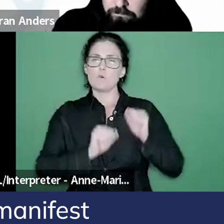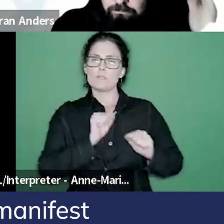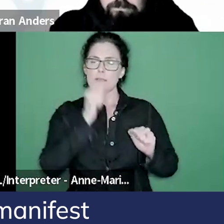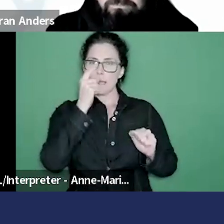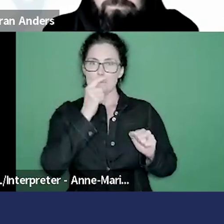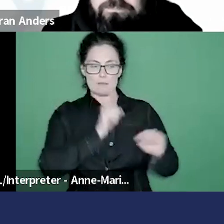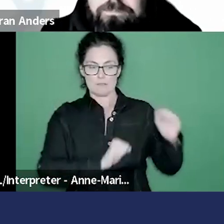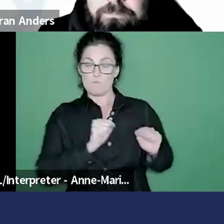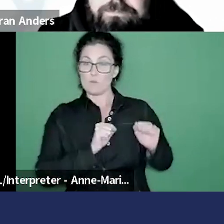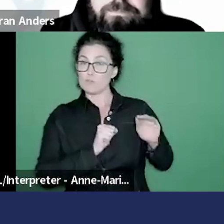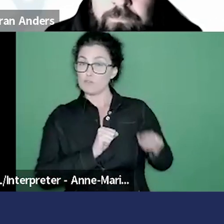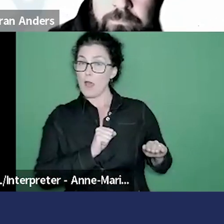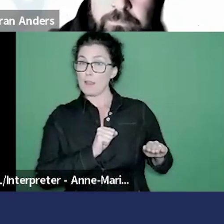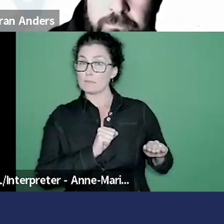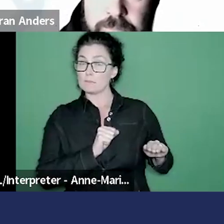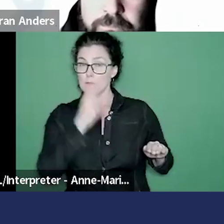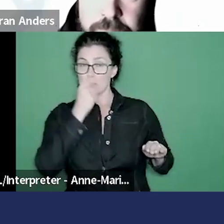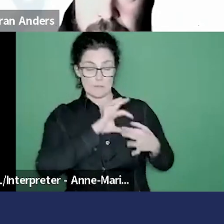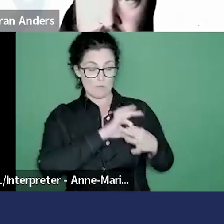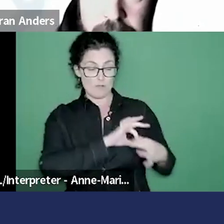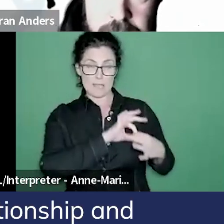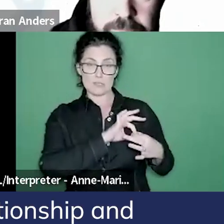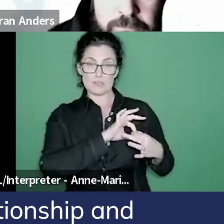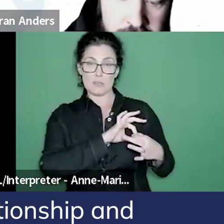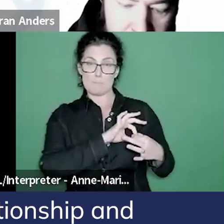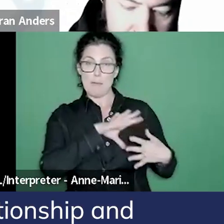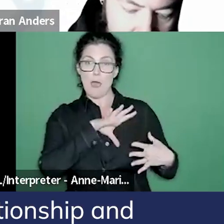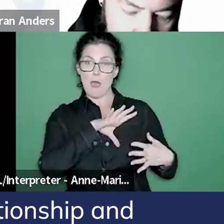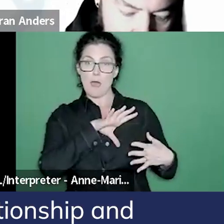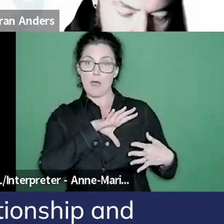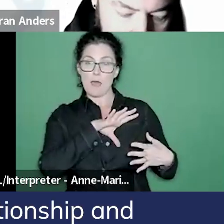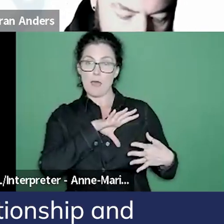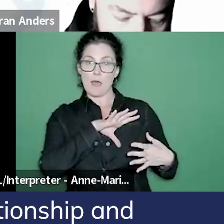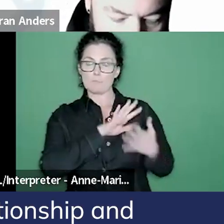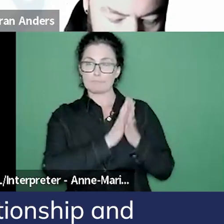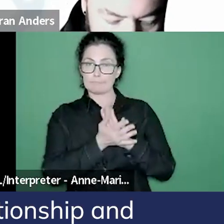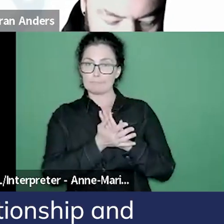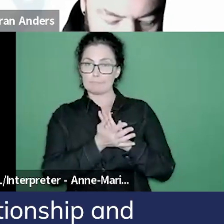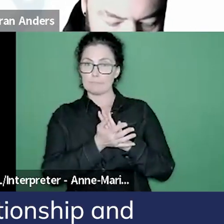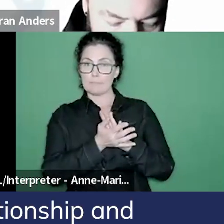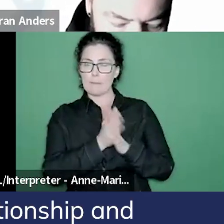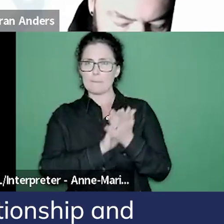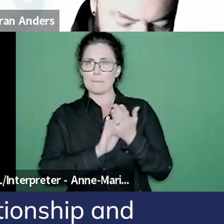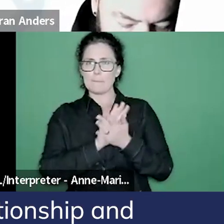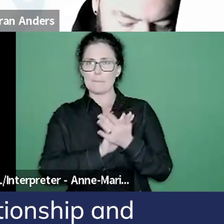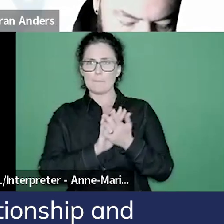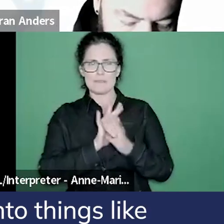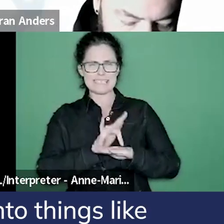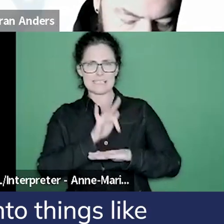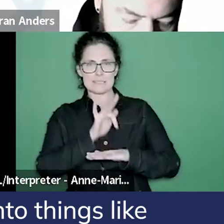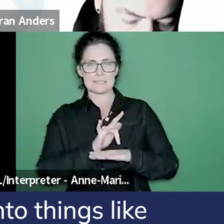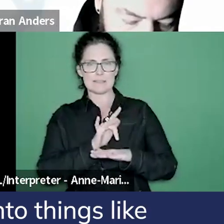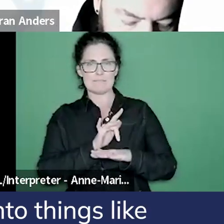of the child. And so it can disrupt the parent-infant relationship. And that disruption of parent-infant relationship and kind of sensitivity